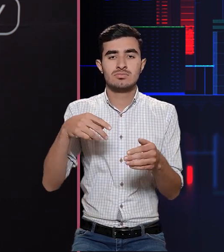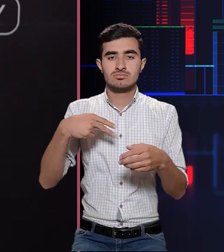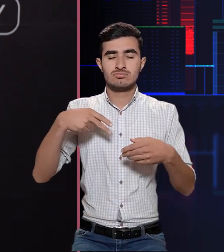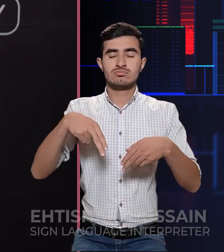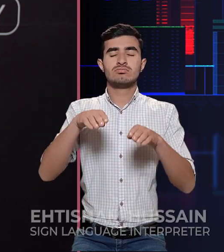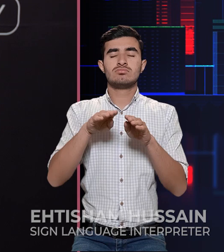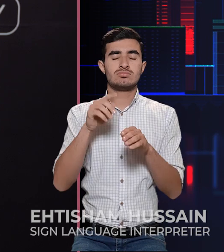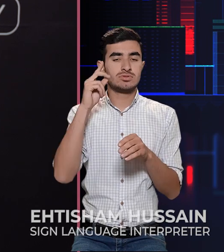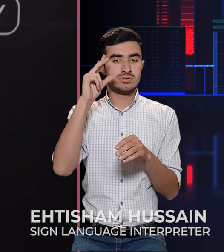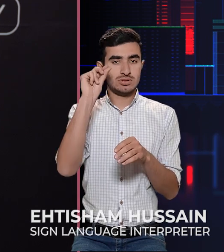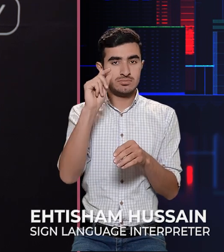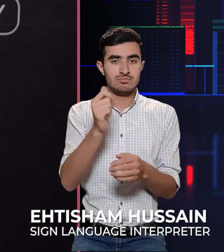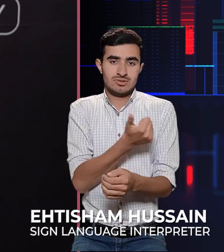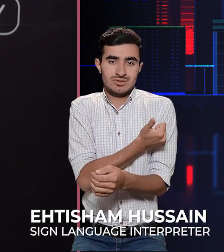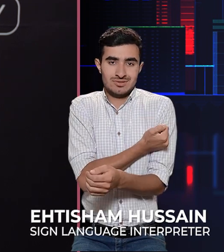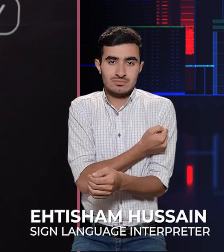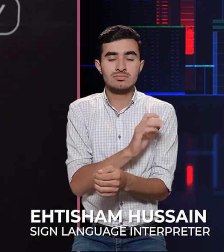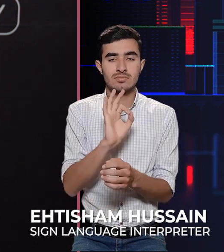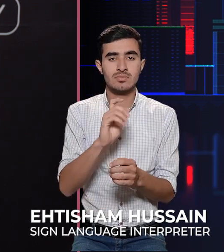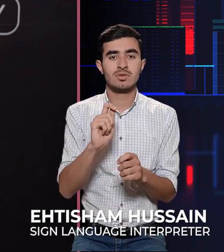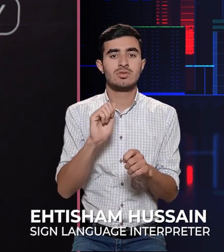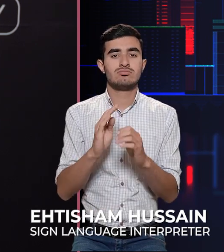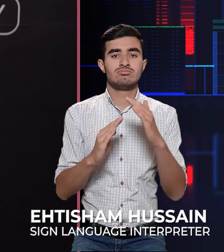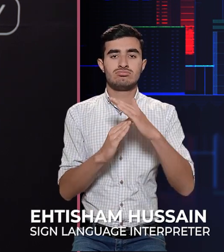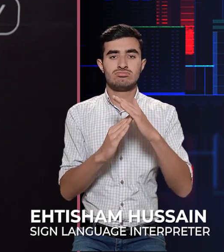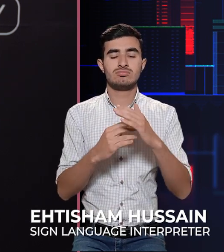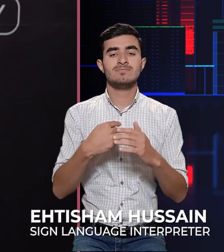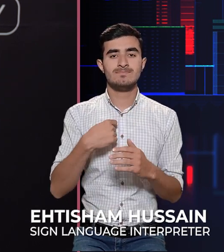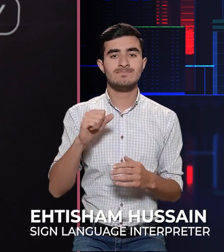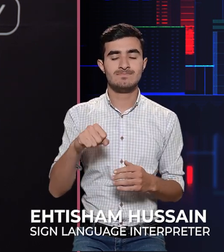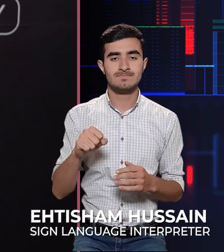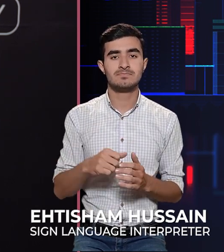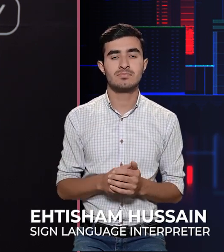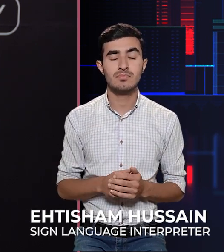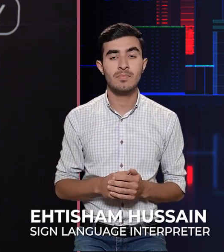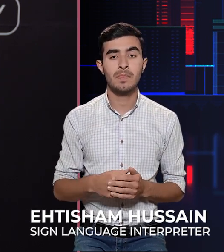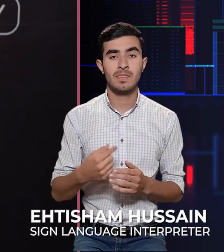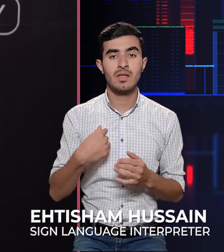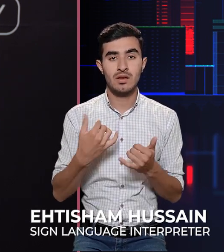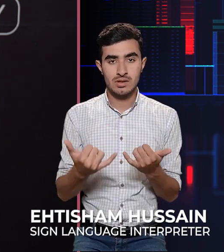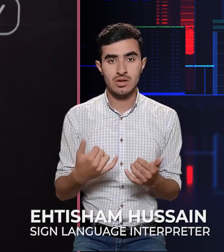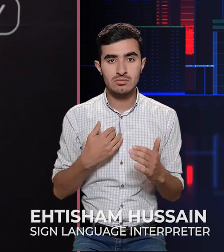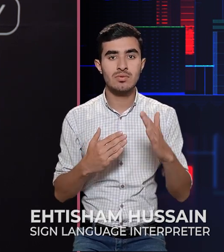care. Now I am heading a department of